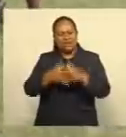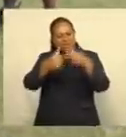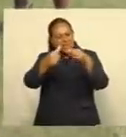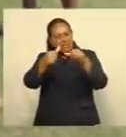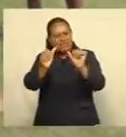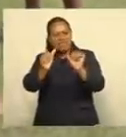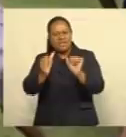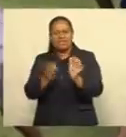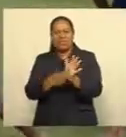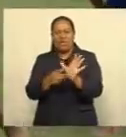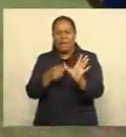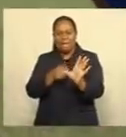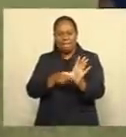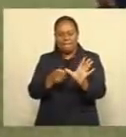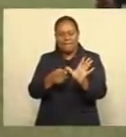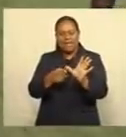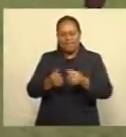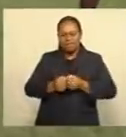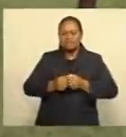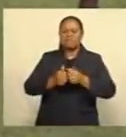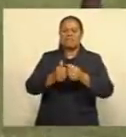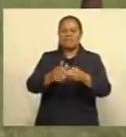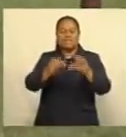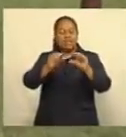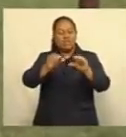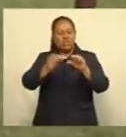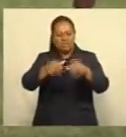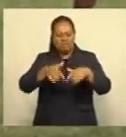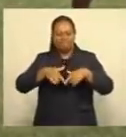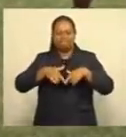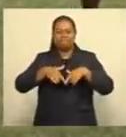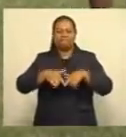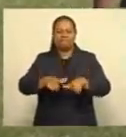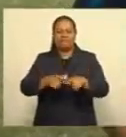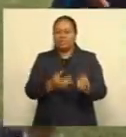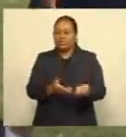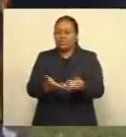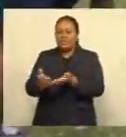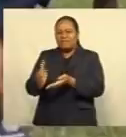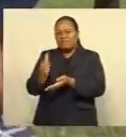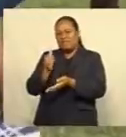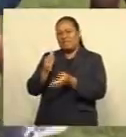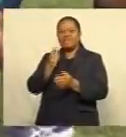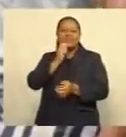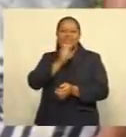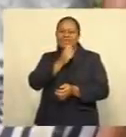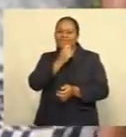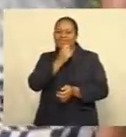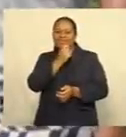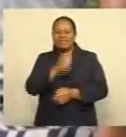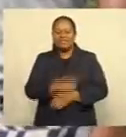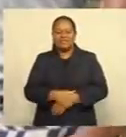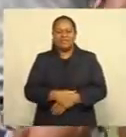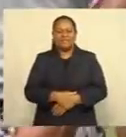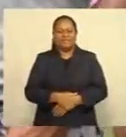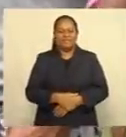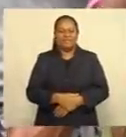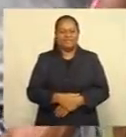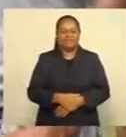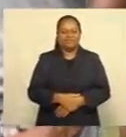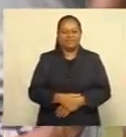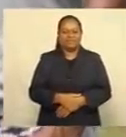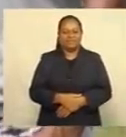Maya as he begins his coaching journey to give back to his island where rugby began for him. Eleanor Turangai